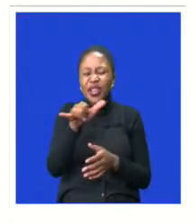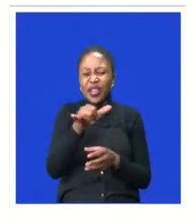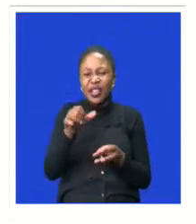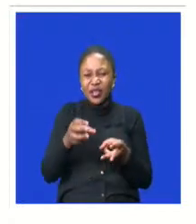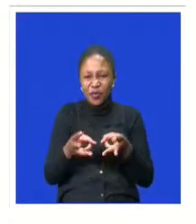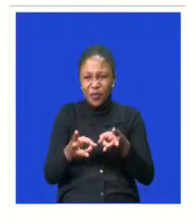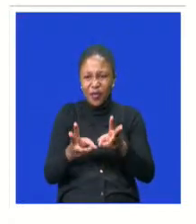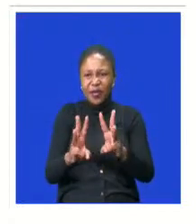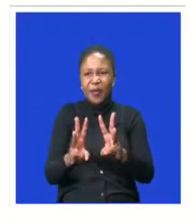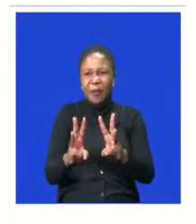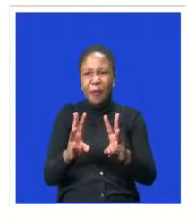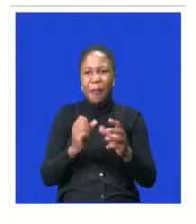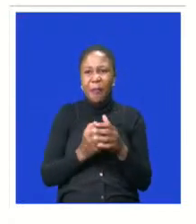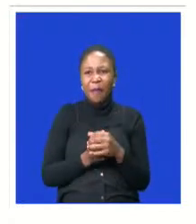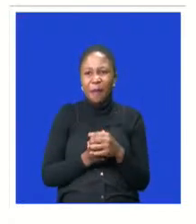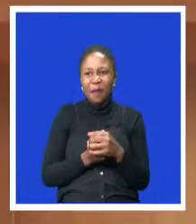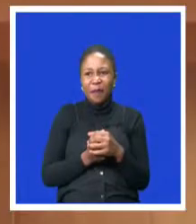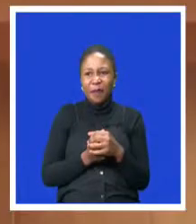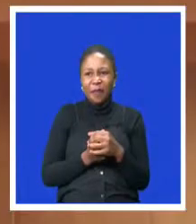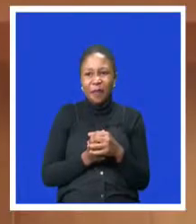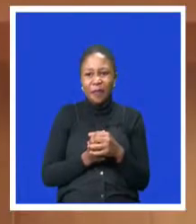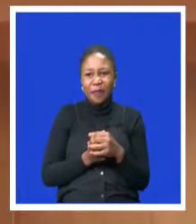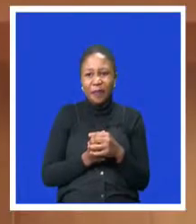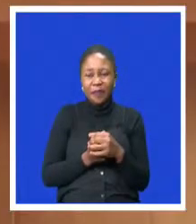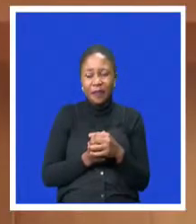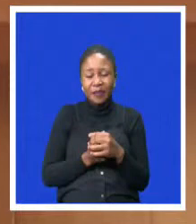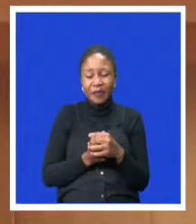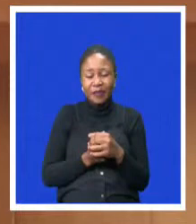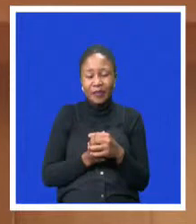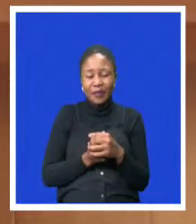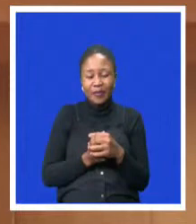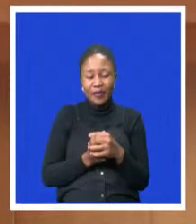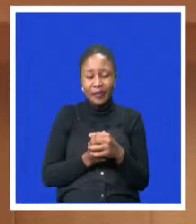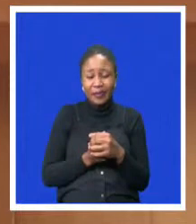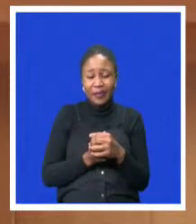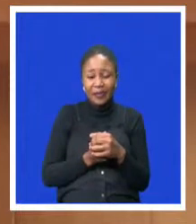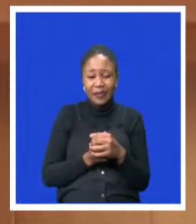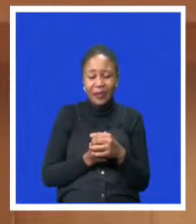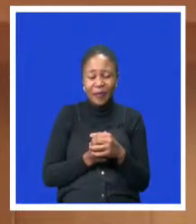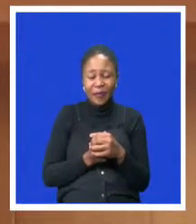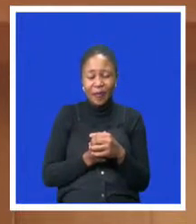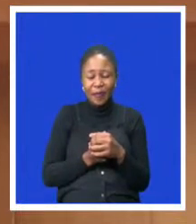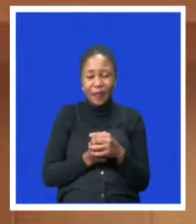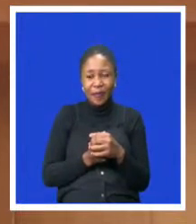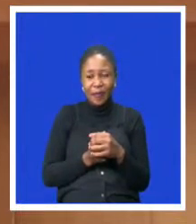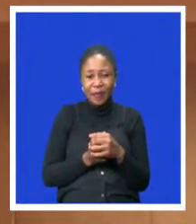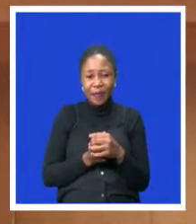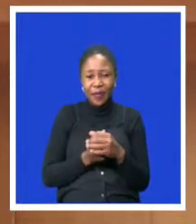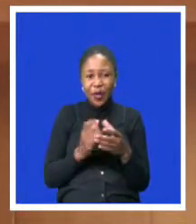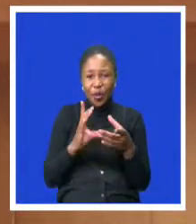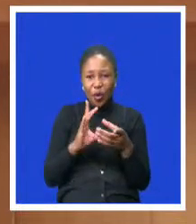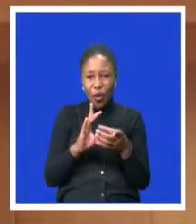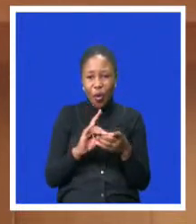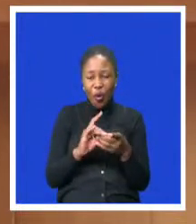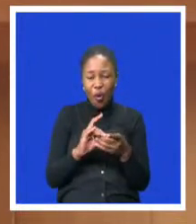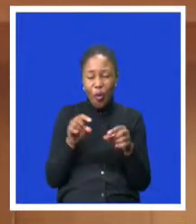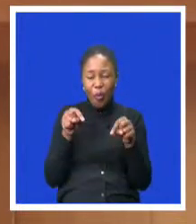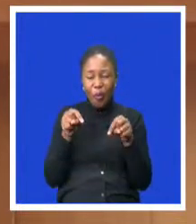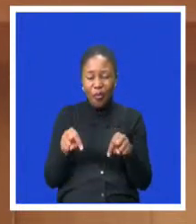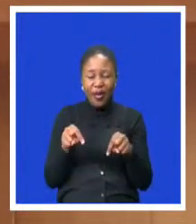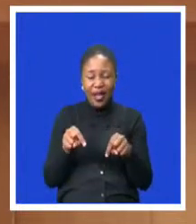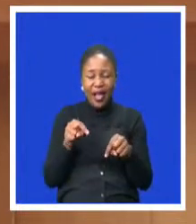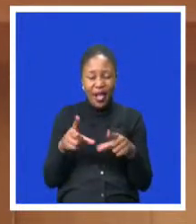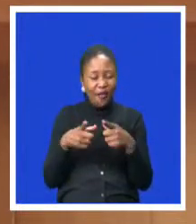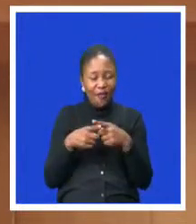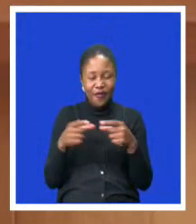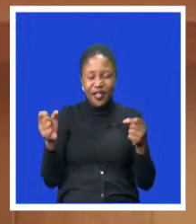that is the end of our lesson. I hope we have learned a lot today. In our next lesson, we